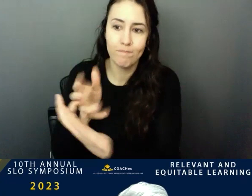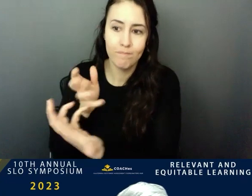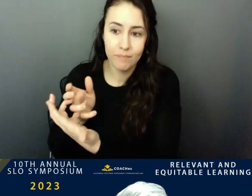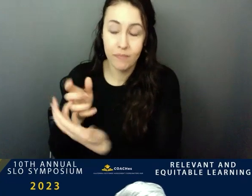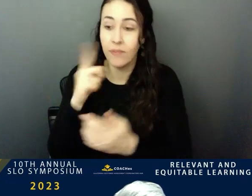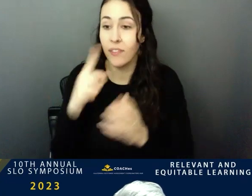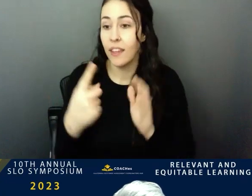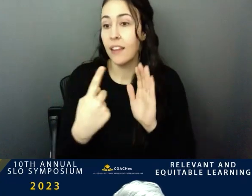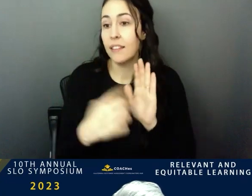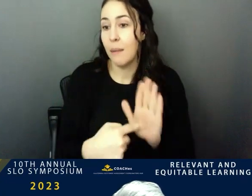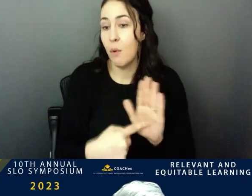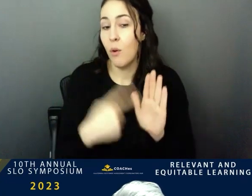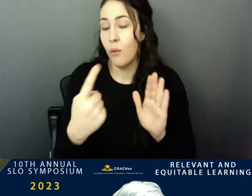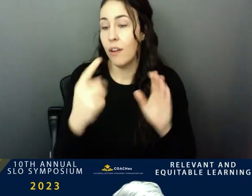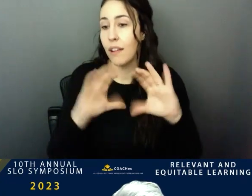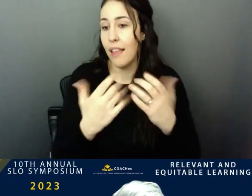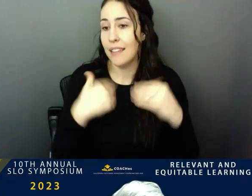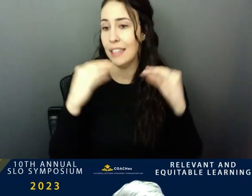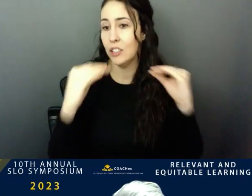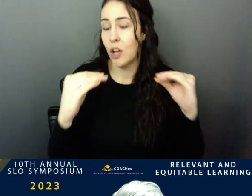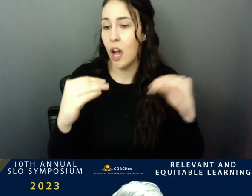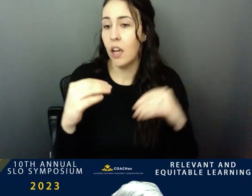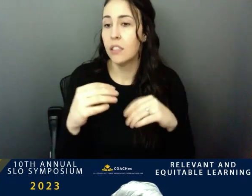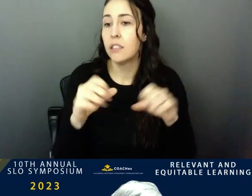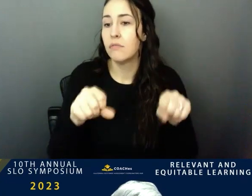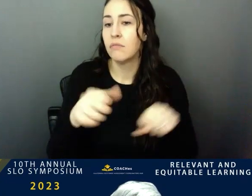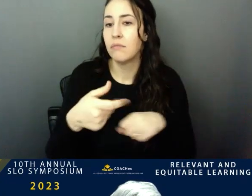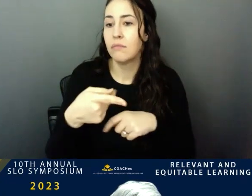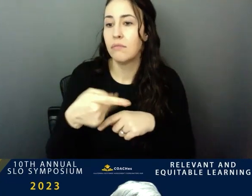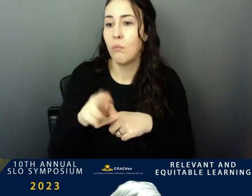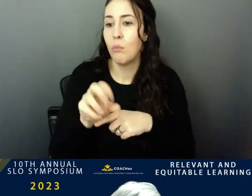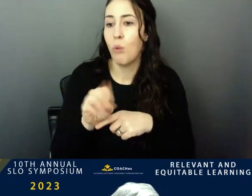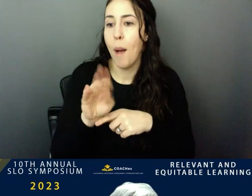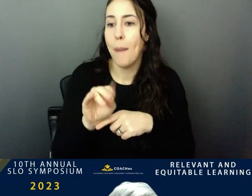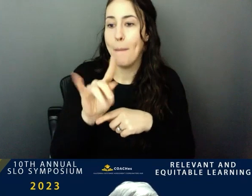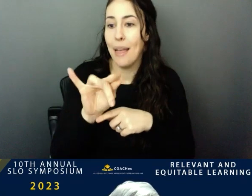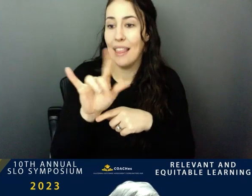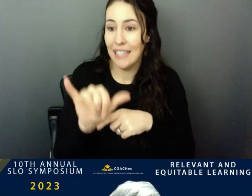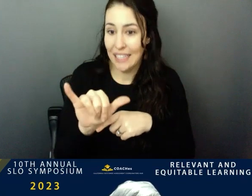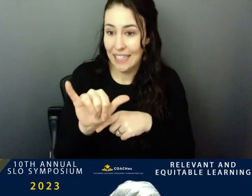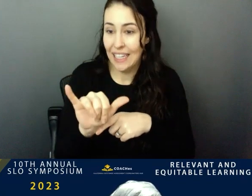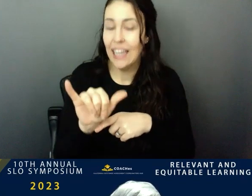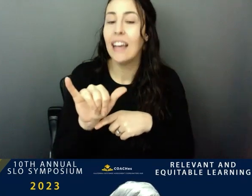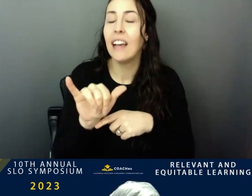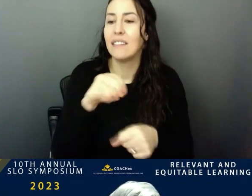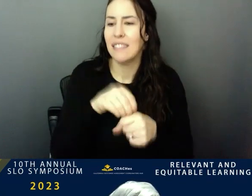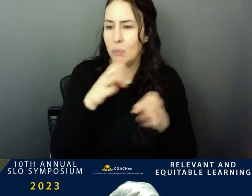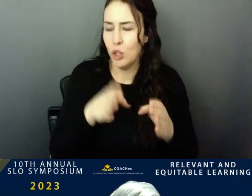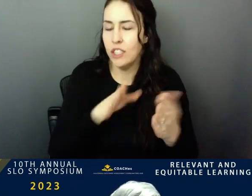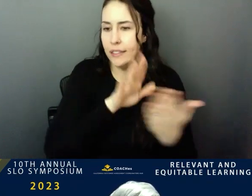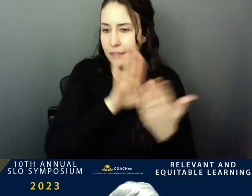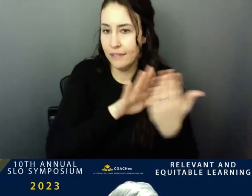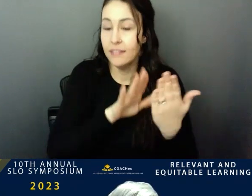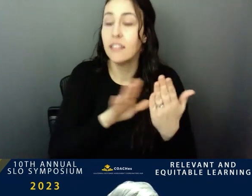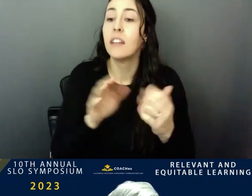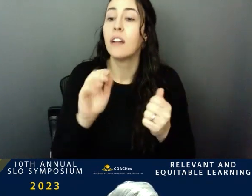classes I taught probability, and we ended up, it was an in-person class. Everybody wrote something, some idea down on a paper ball, wrapped it up